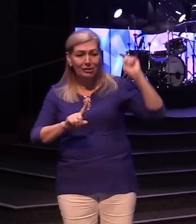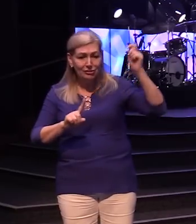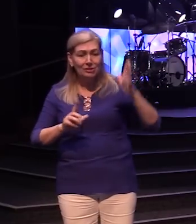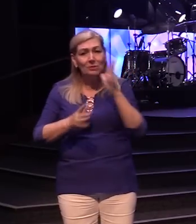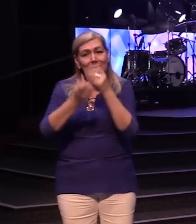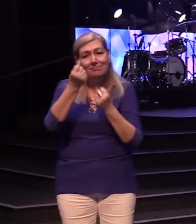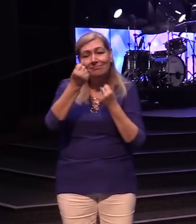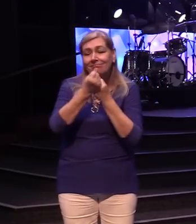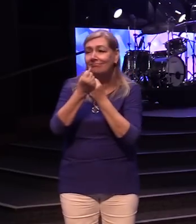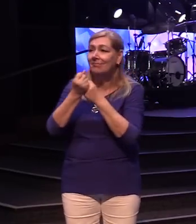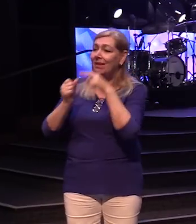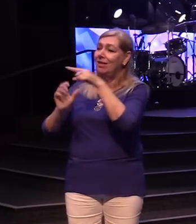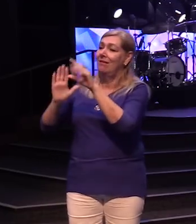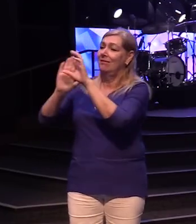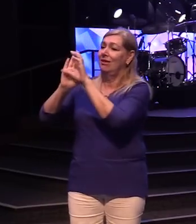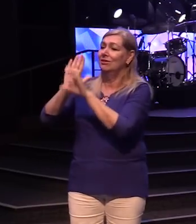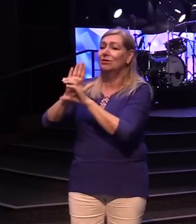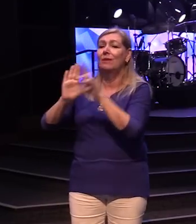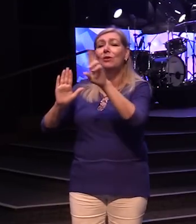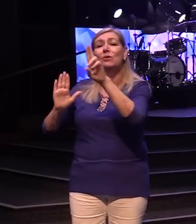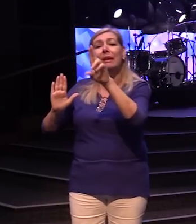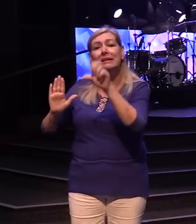United States.